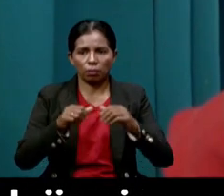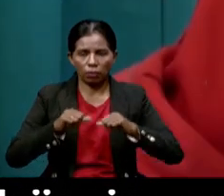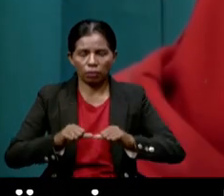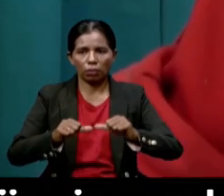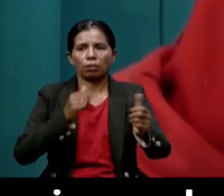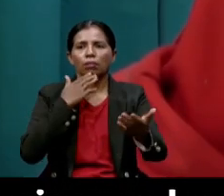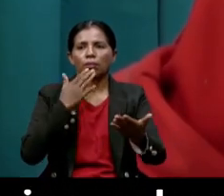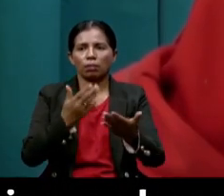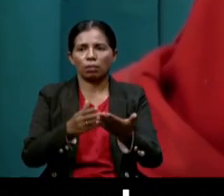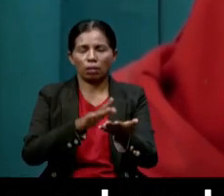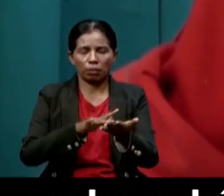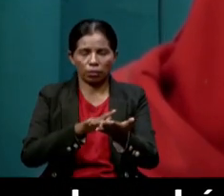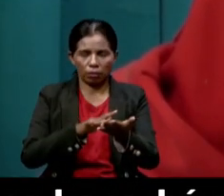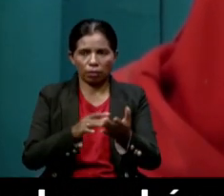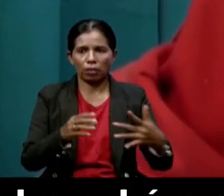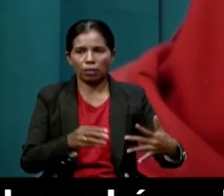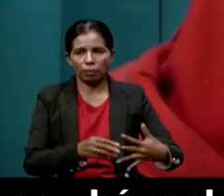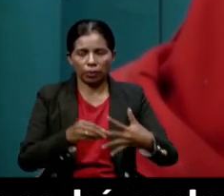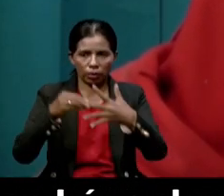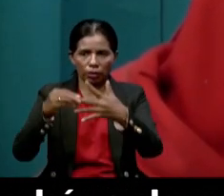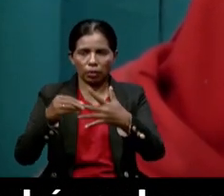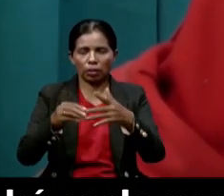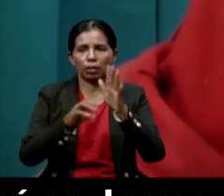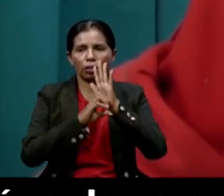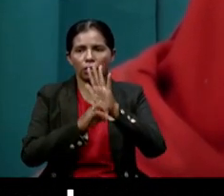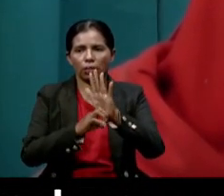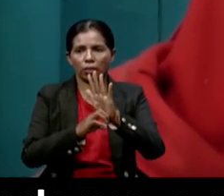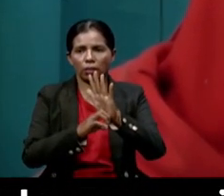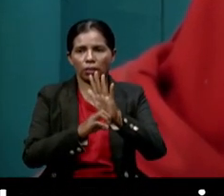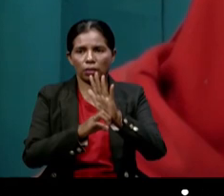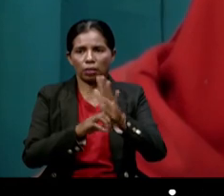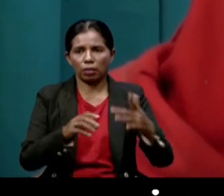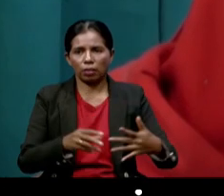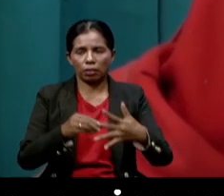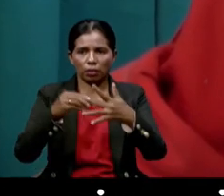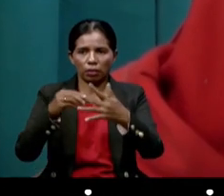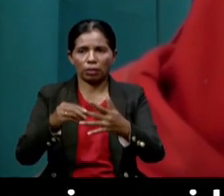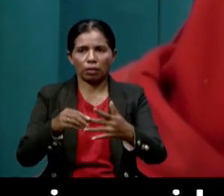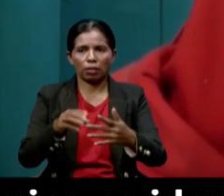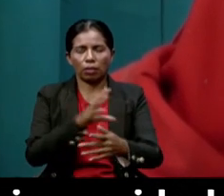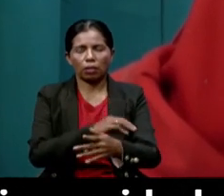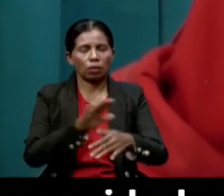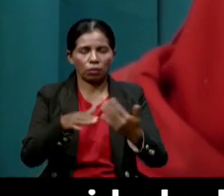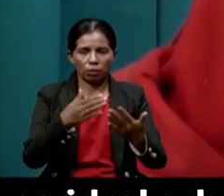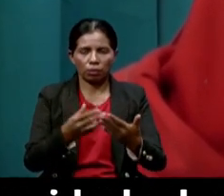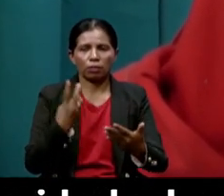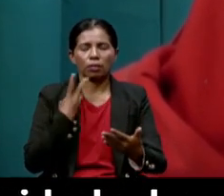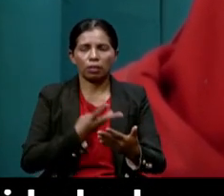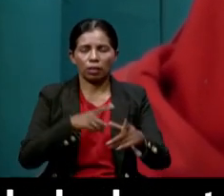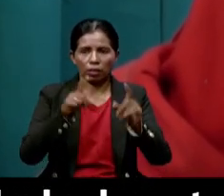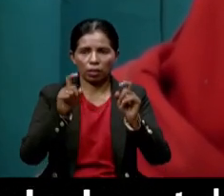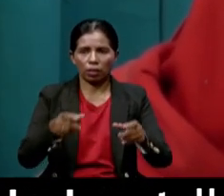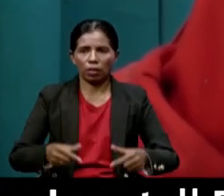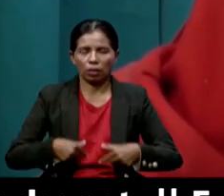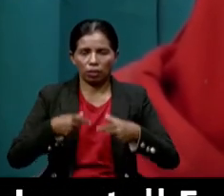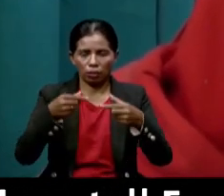lahdia. I'm more balloon special, pro jemplo tamape special on antibiotica bosida, neta